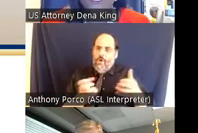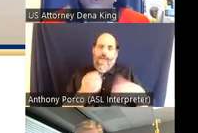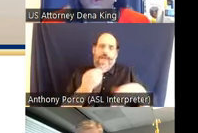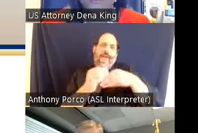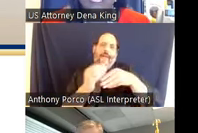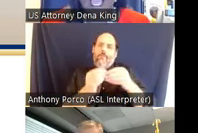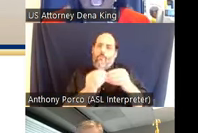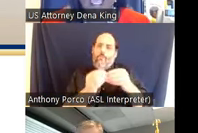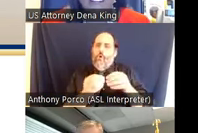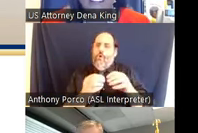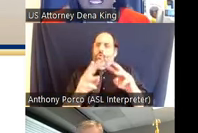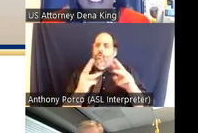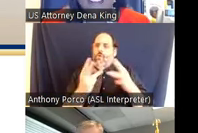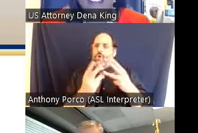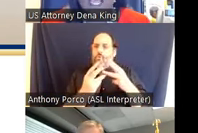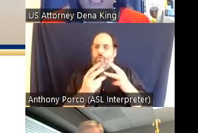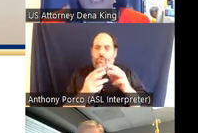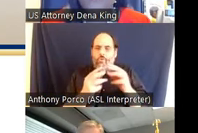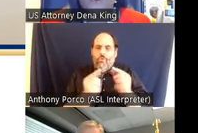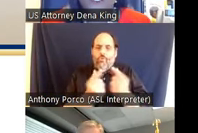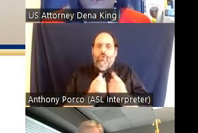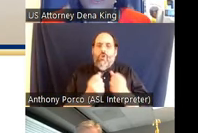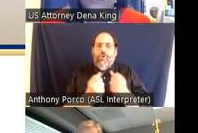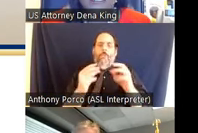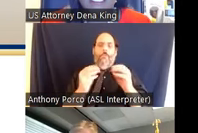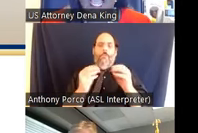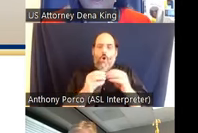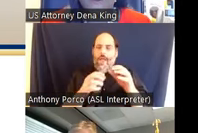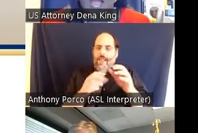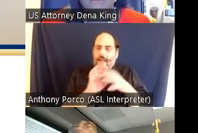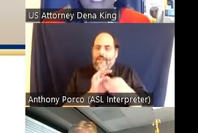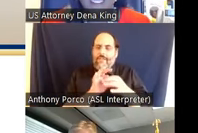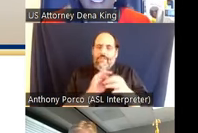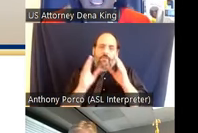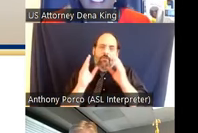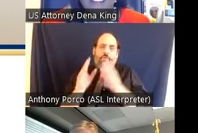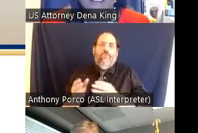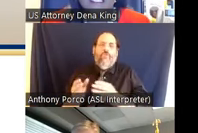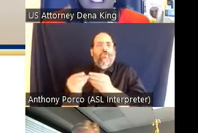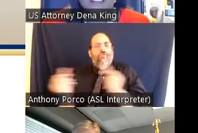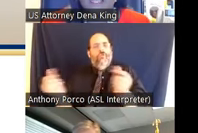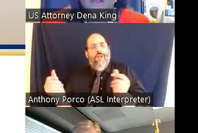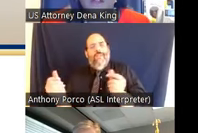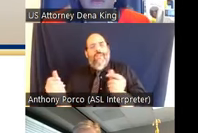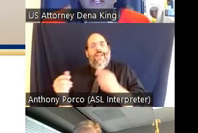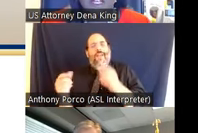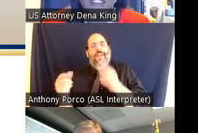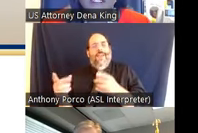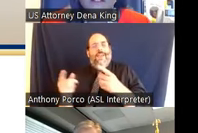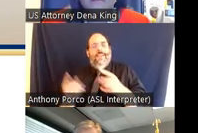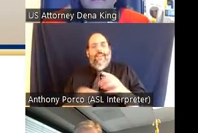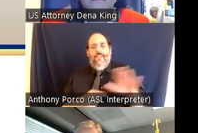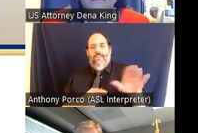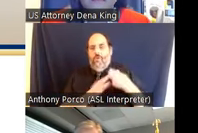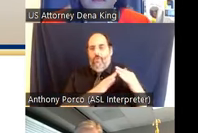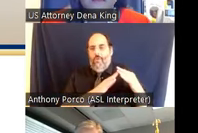existing working groups and alliances that focus on addressing hate crimes and hate incidents in their